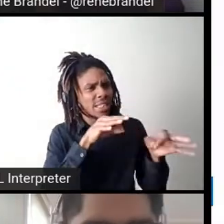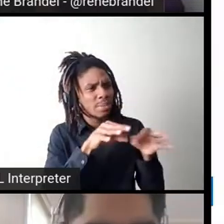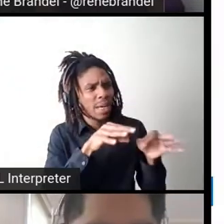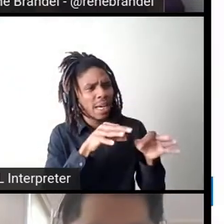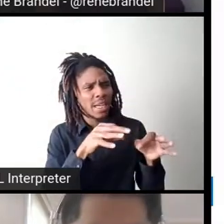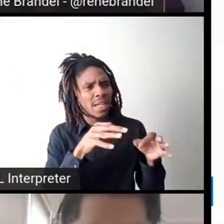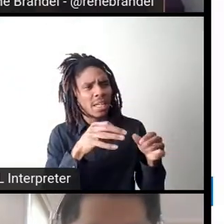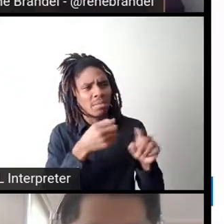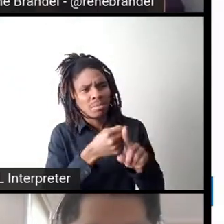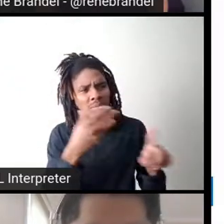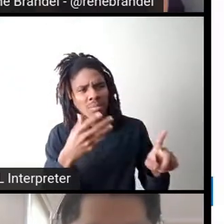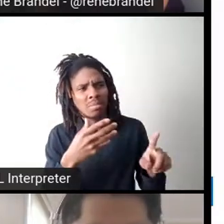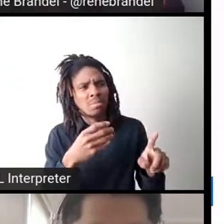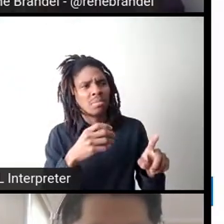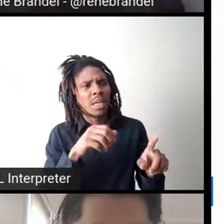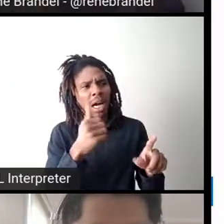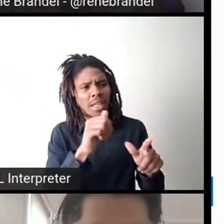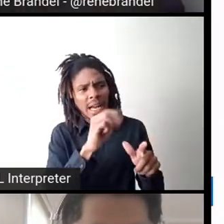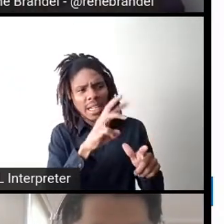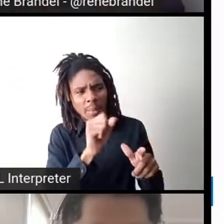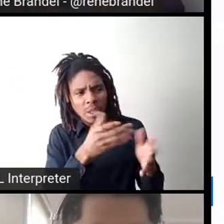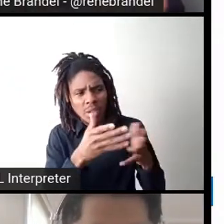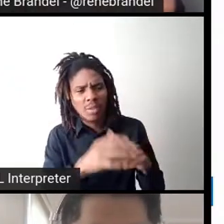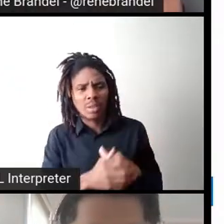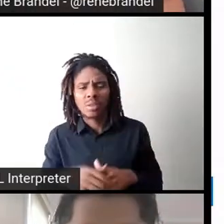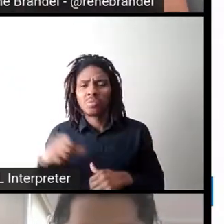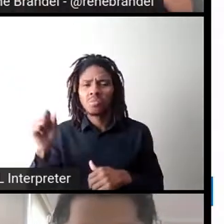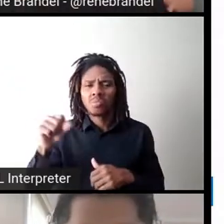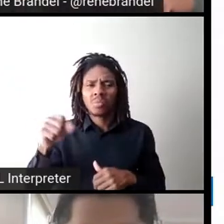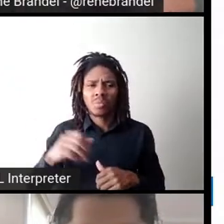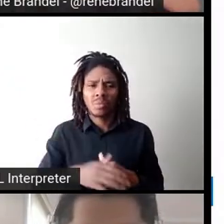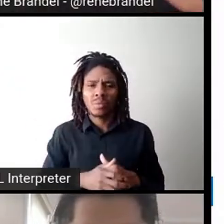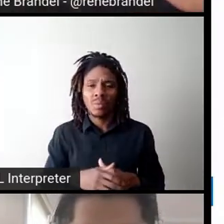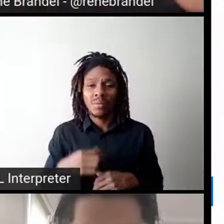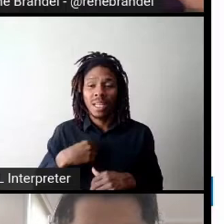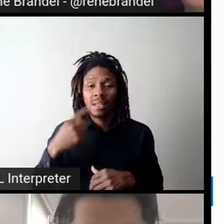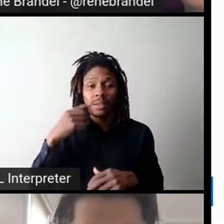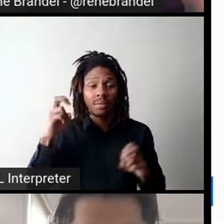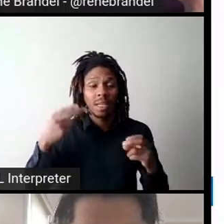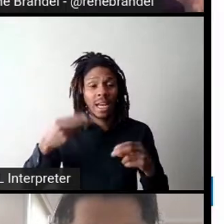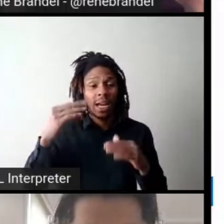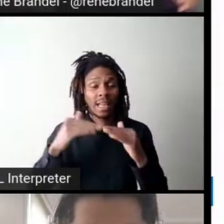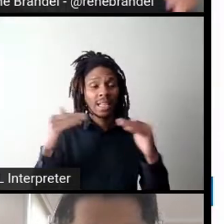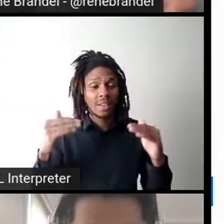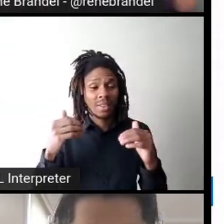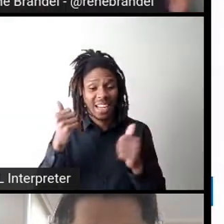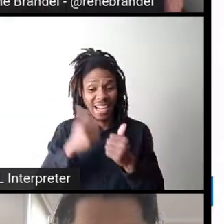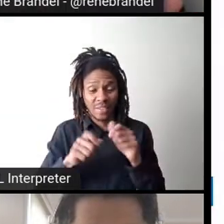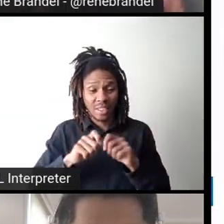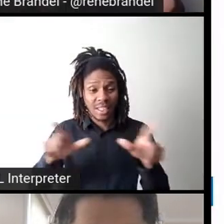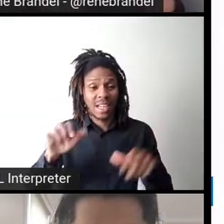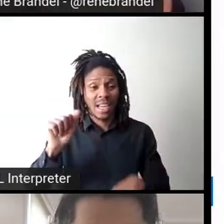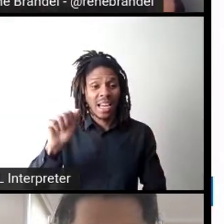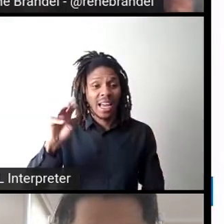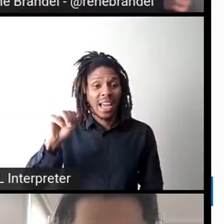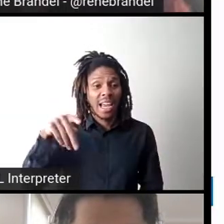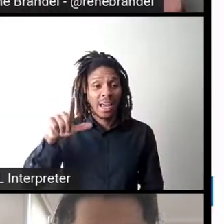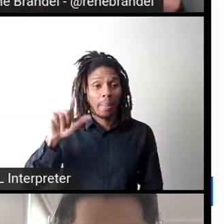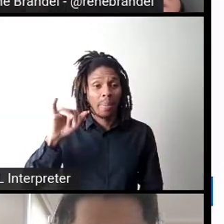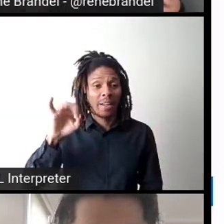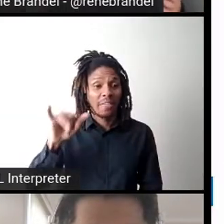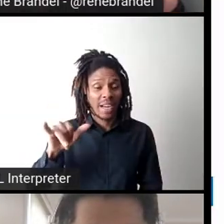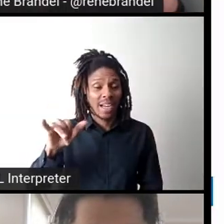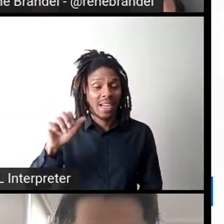AWS services? Yeah. So I think on a high level, every deployment of an Amplify app actually deploys all the